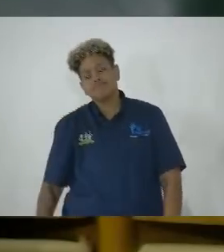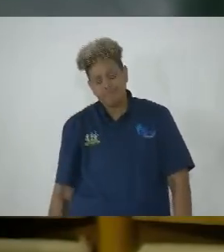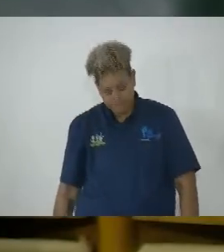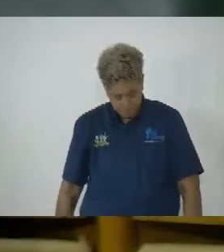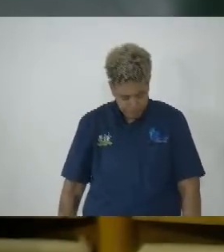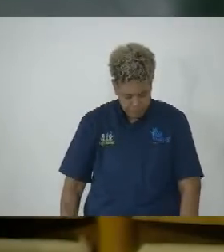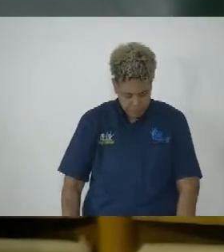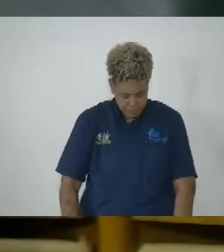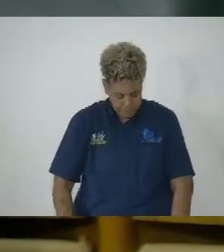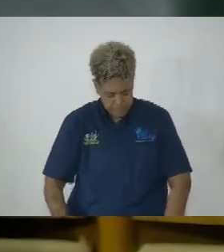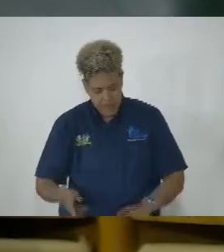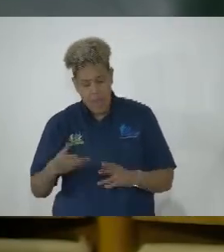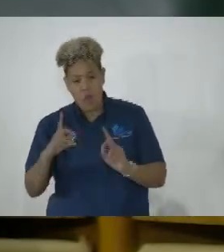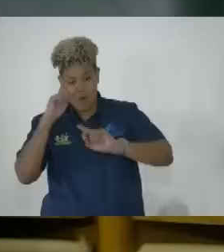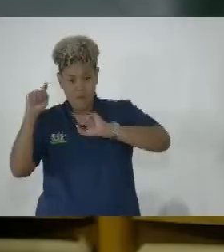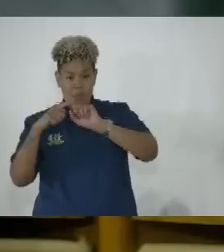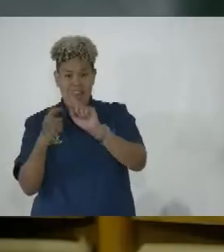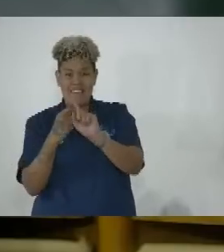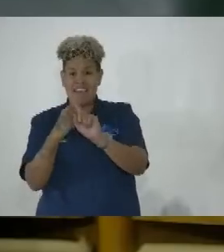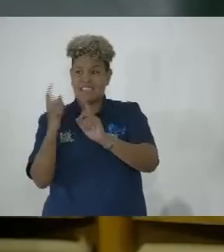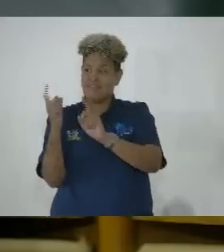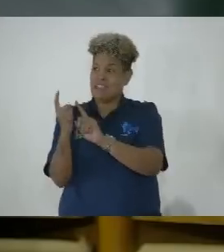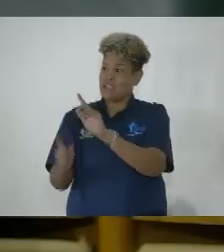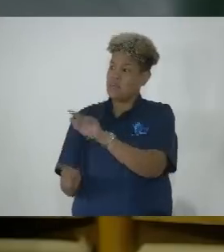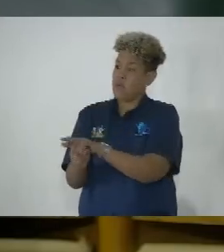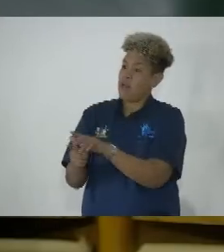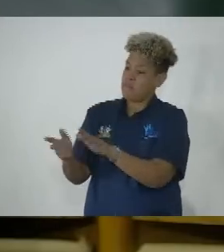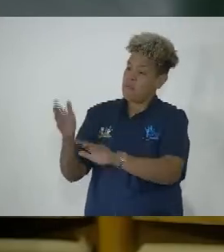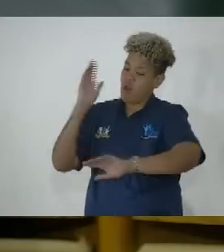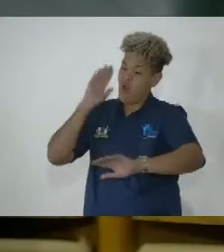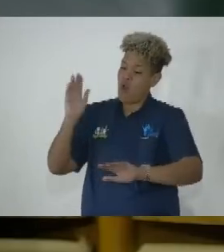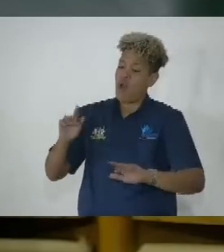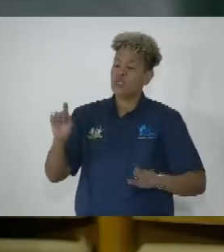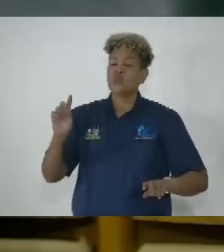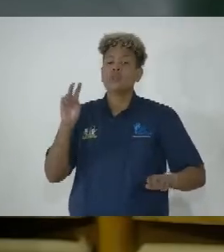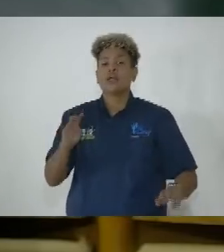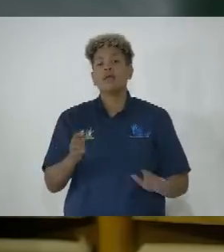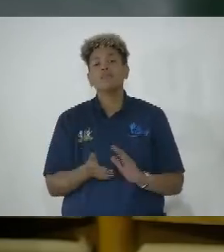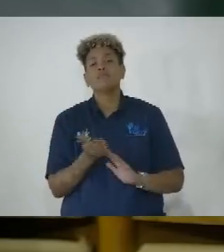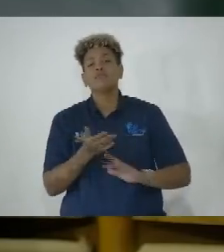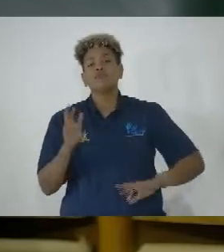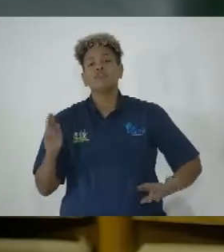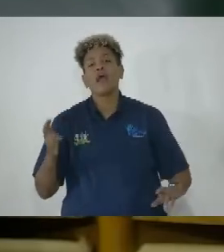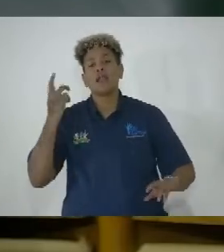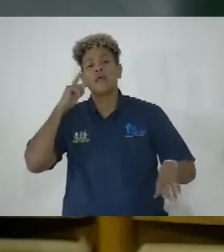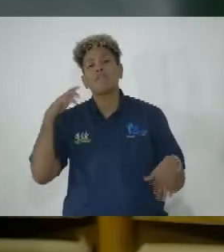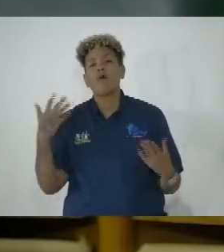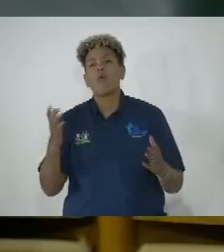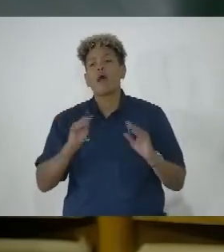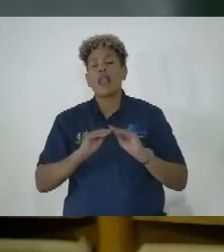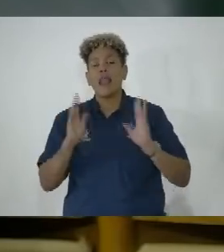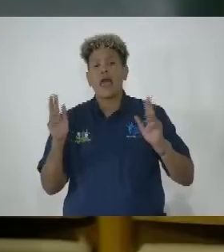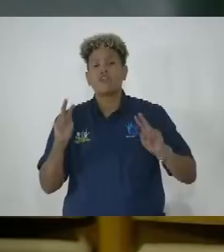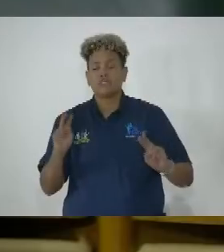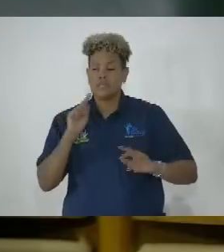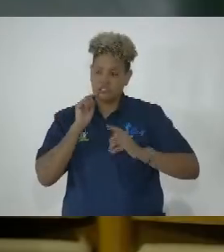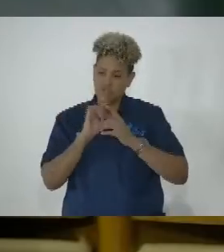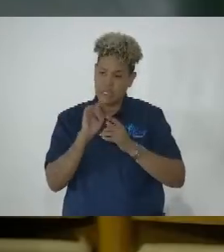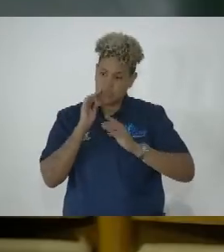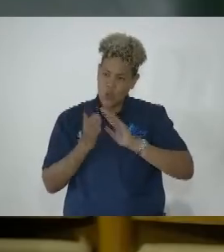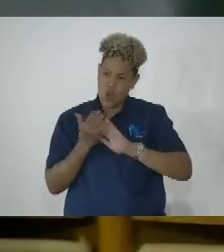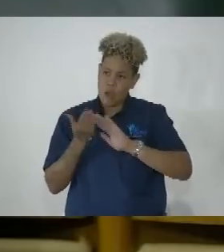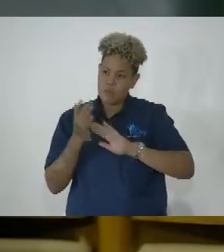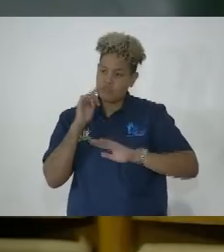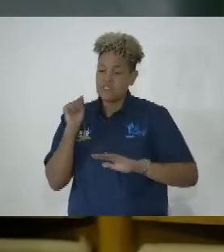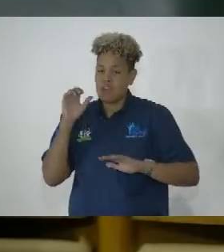when the effective date comes, then all should be in place for clarity in terms of the operation